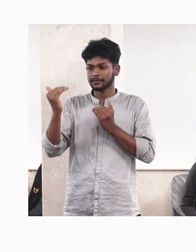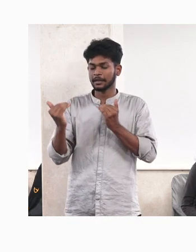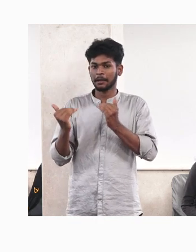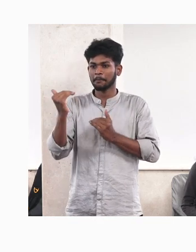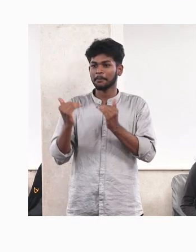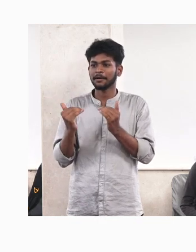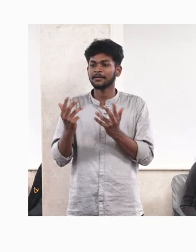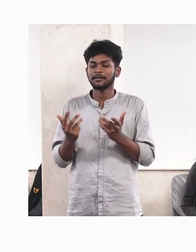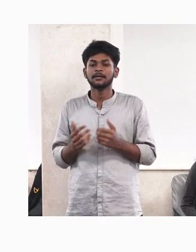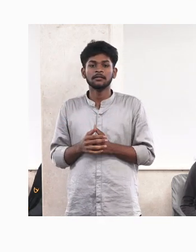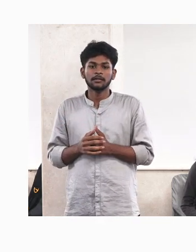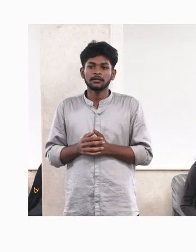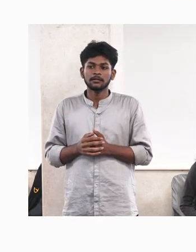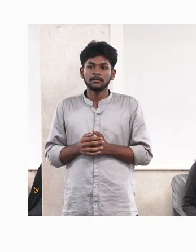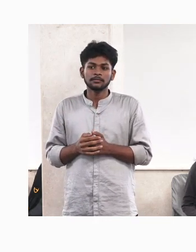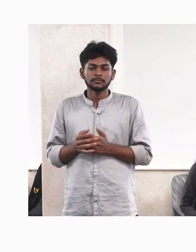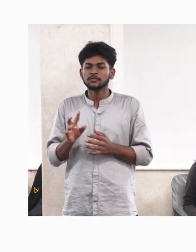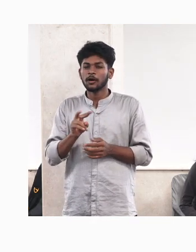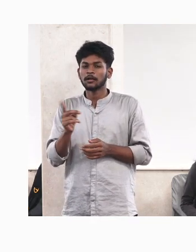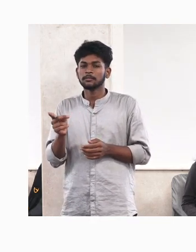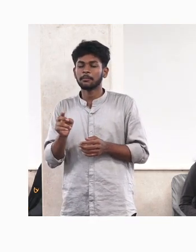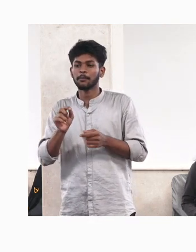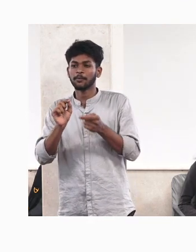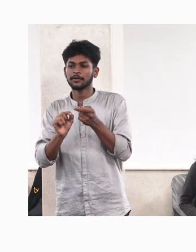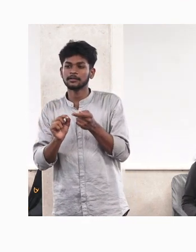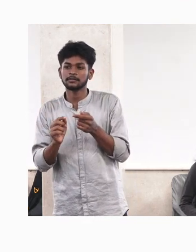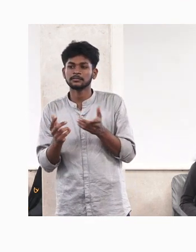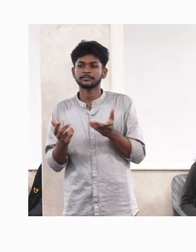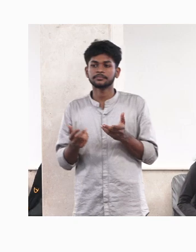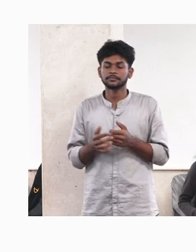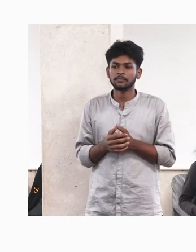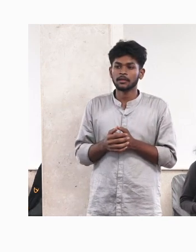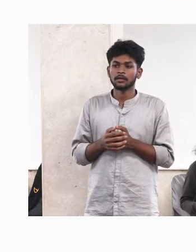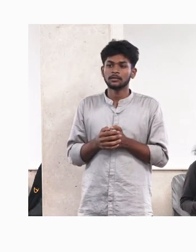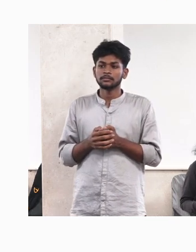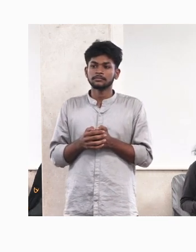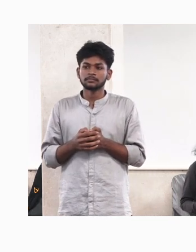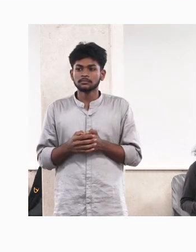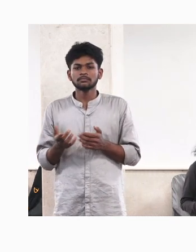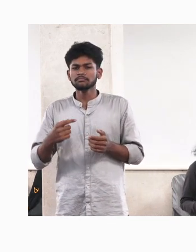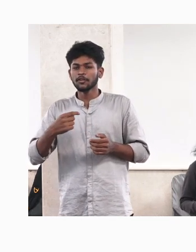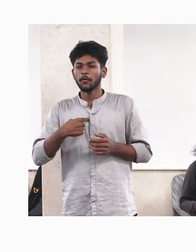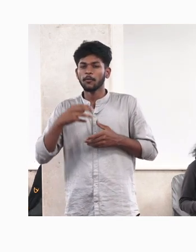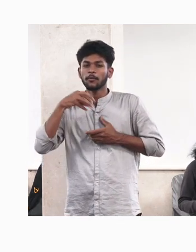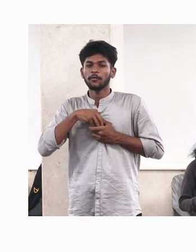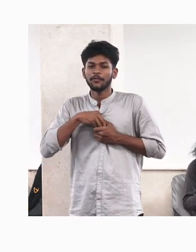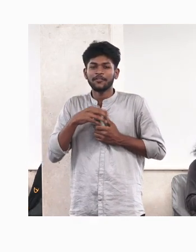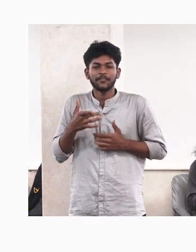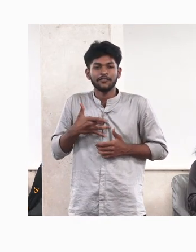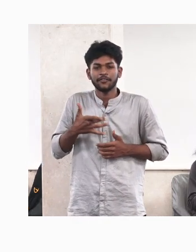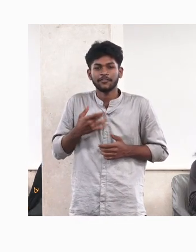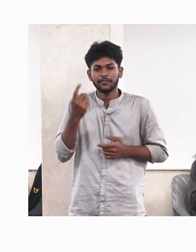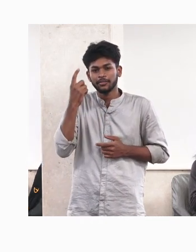situation. And the other point is that the inner thoughts, the emotions